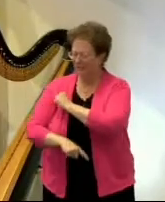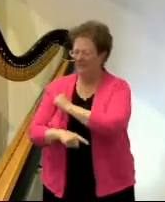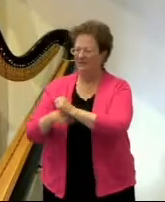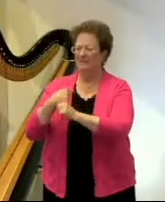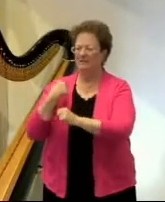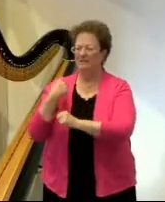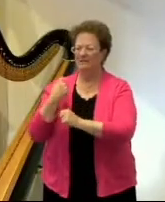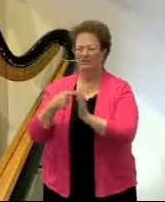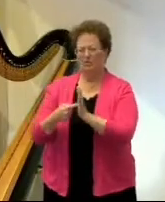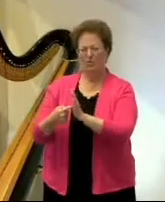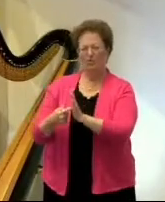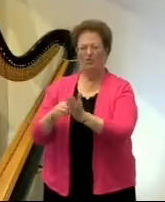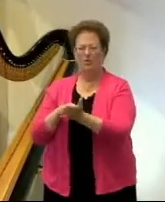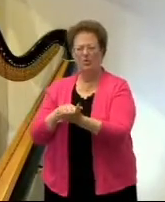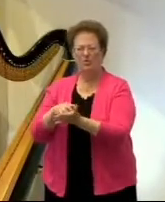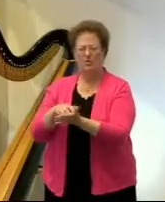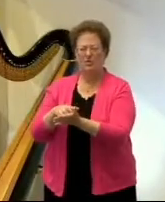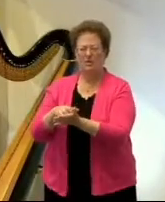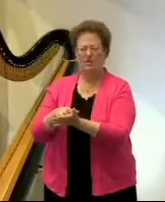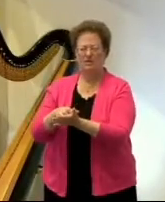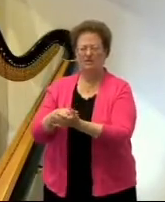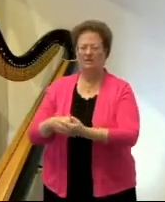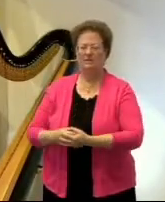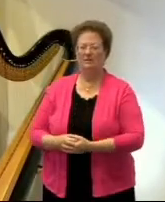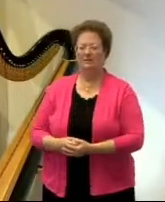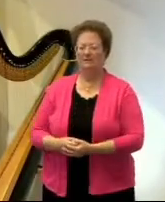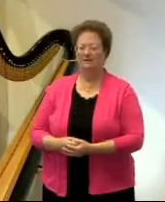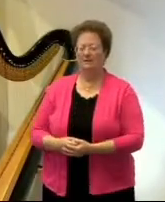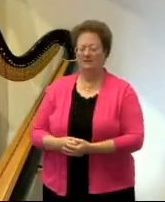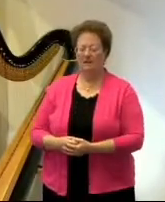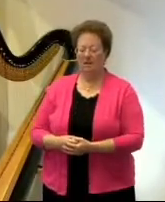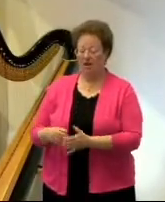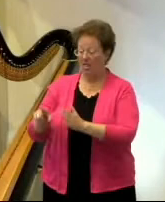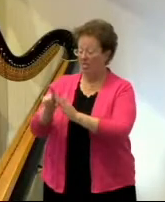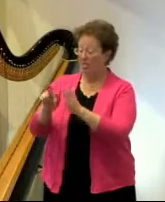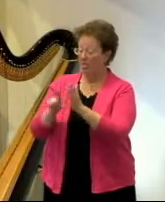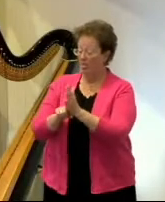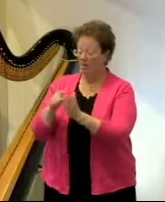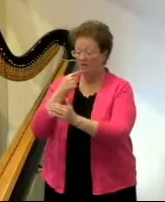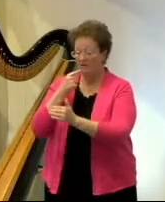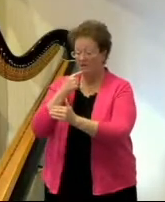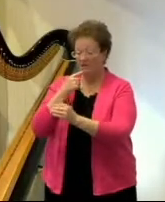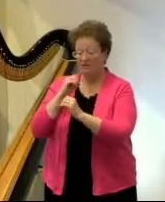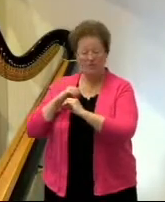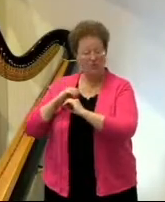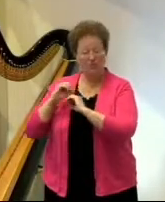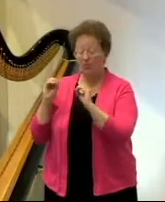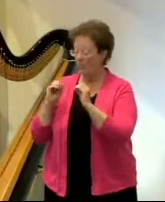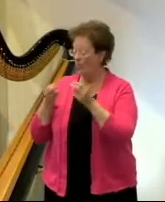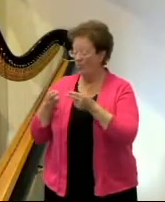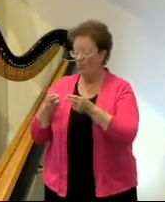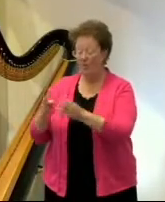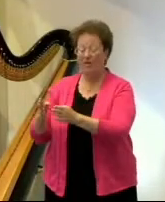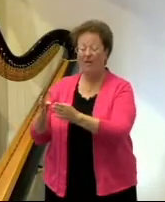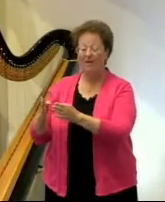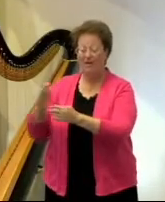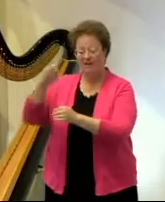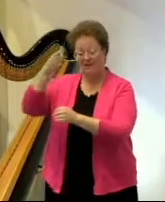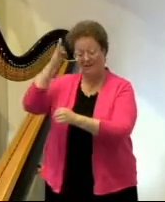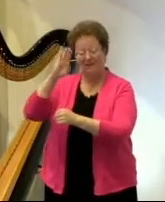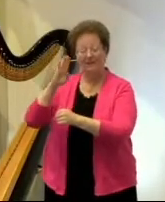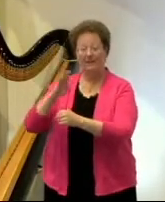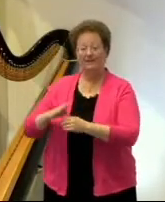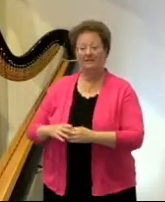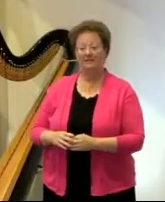shows us our weakness. It brings us to our knees. The law, which says to us no way to God here, prepares us for